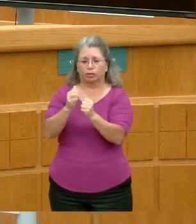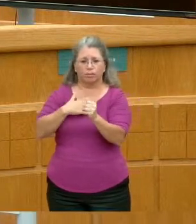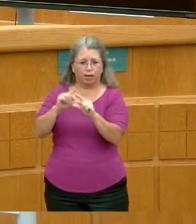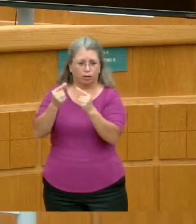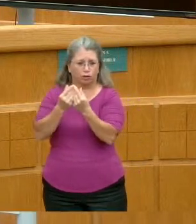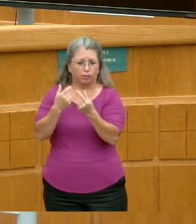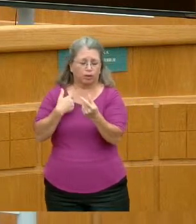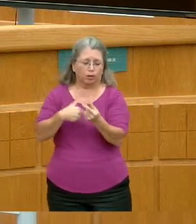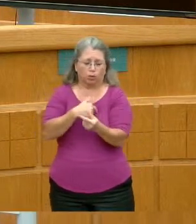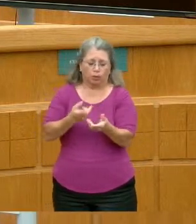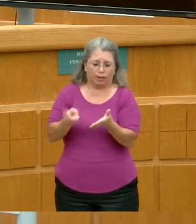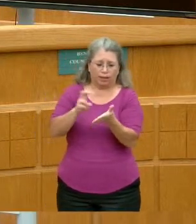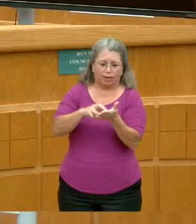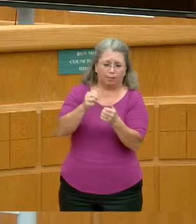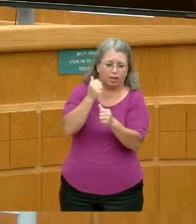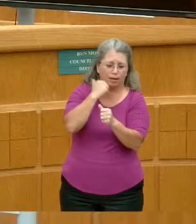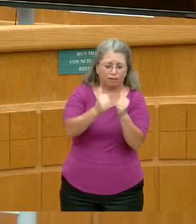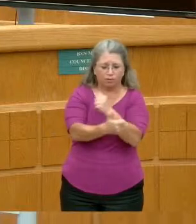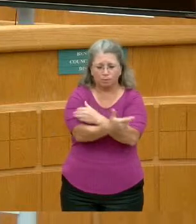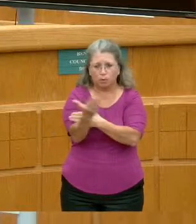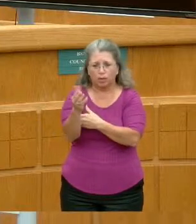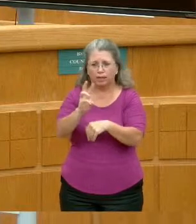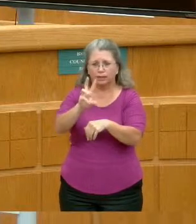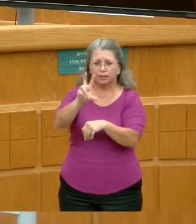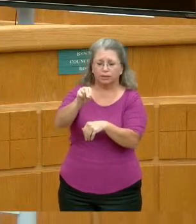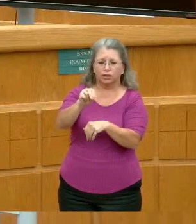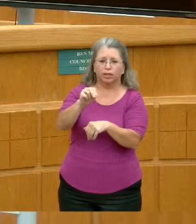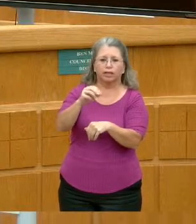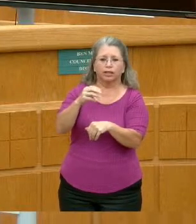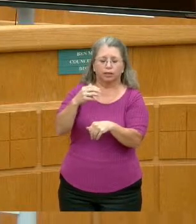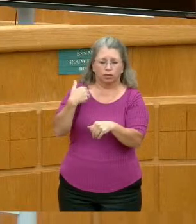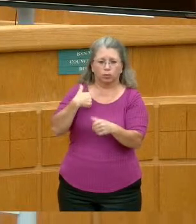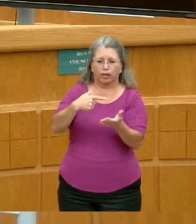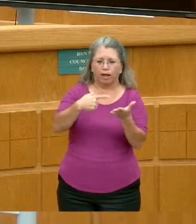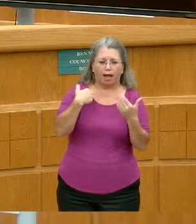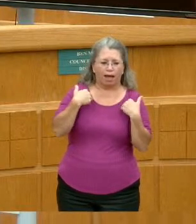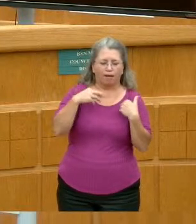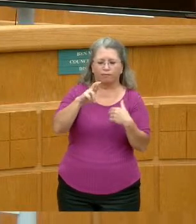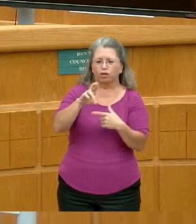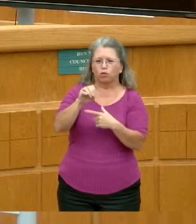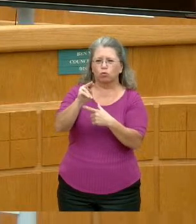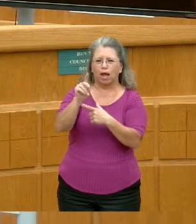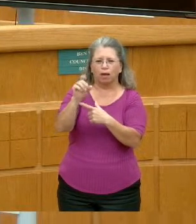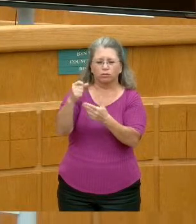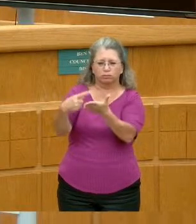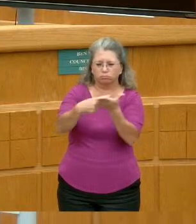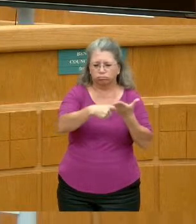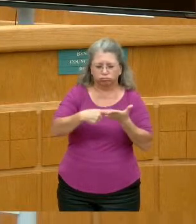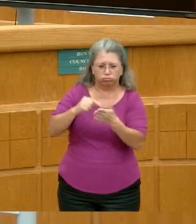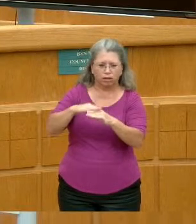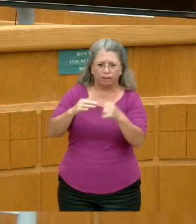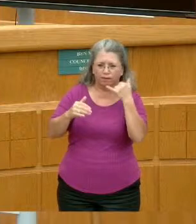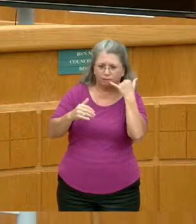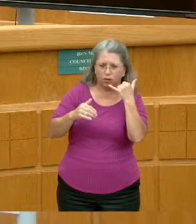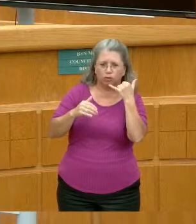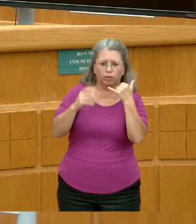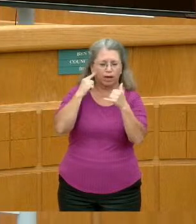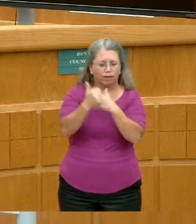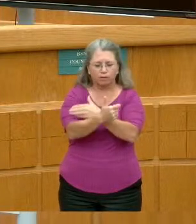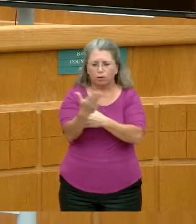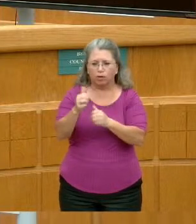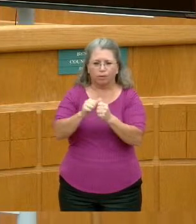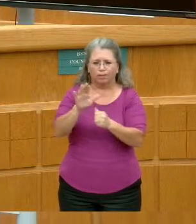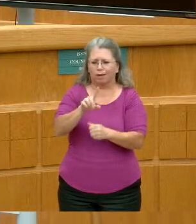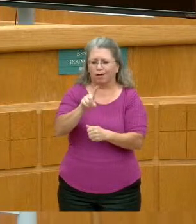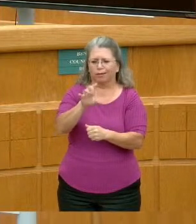6:30, have rounds on the phone with about 125 people to get the day started.